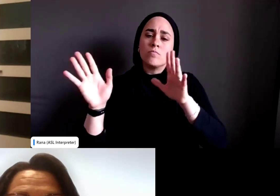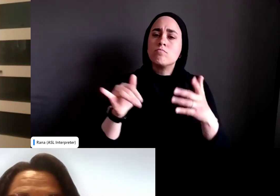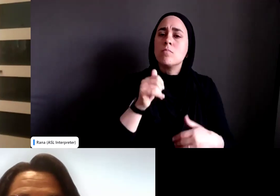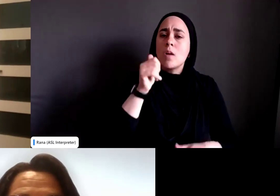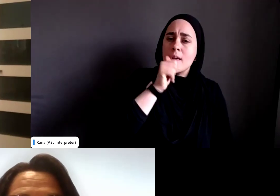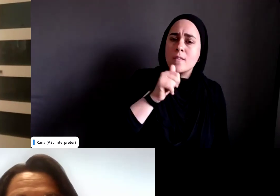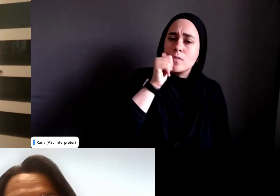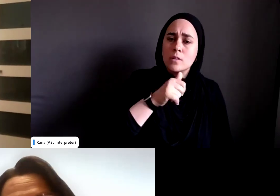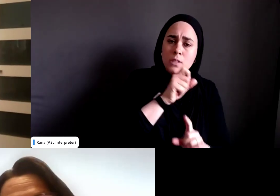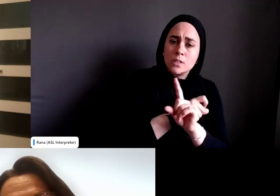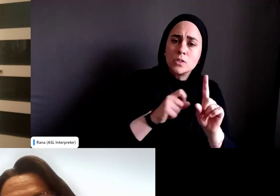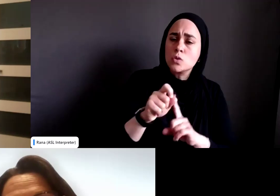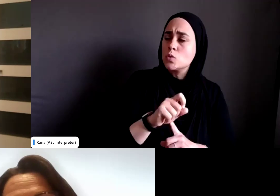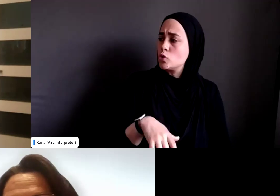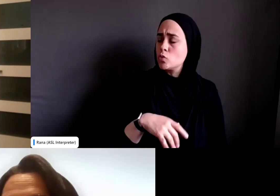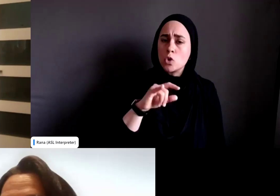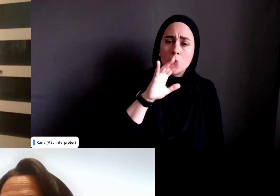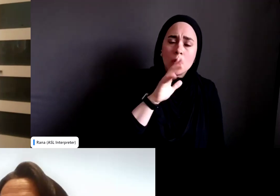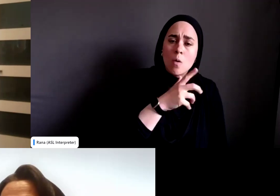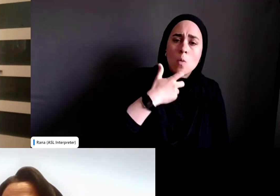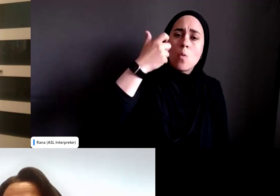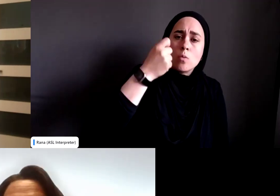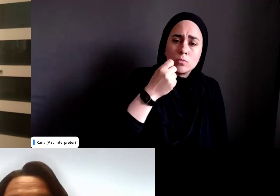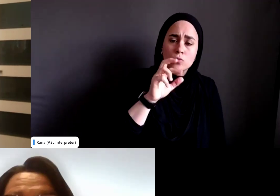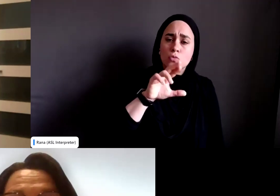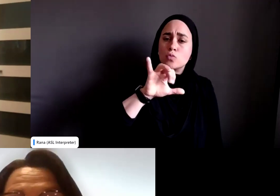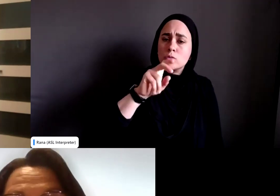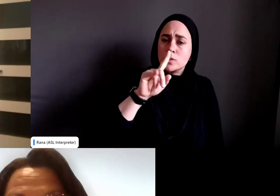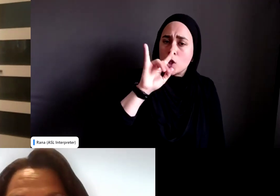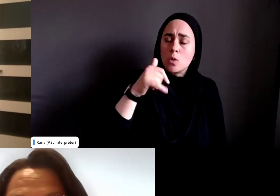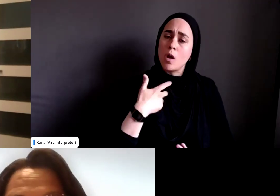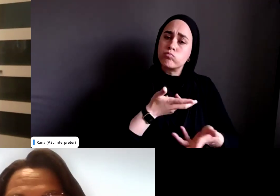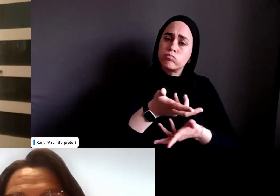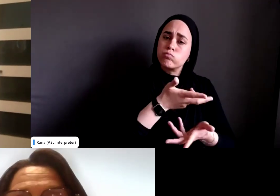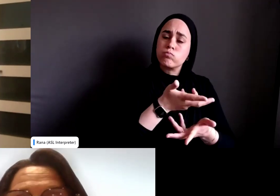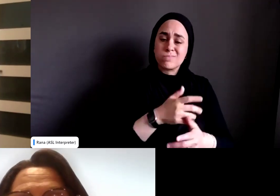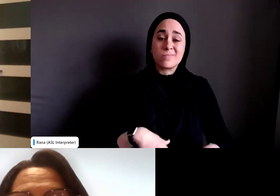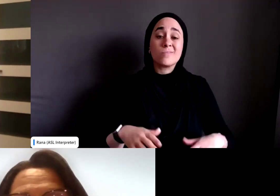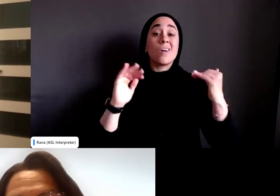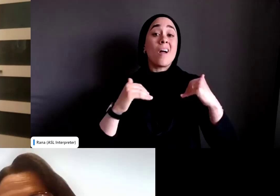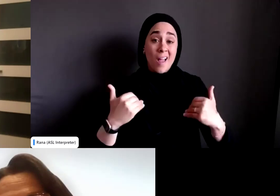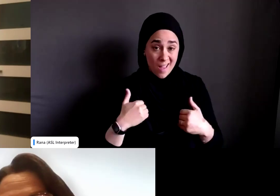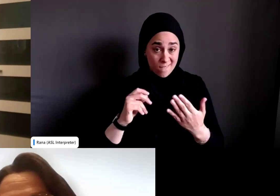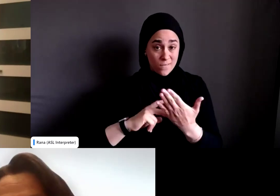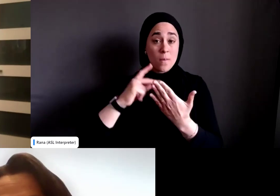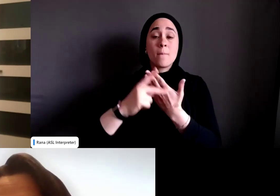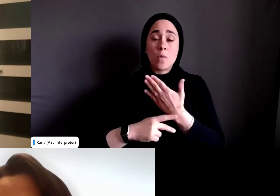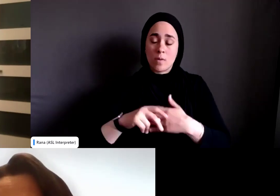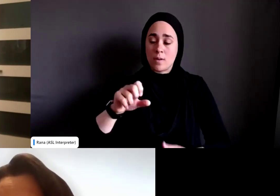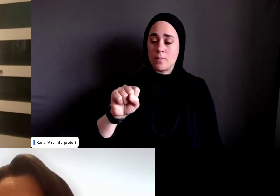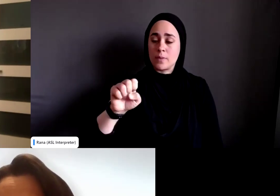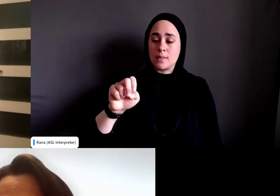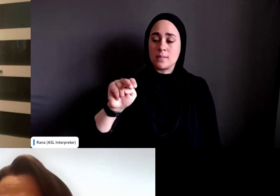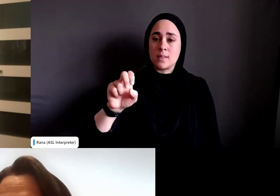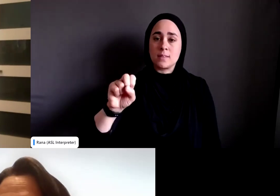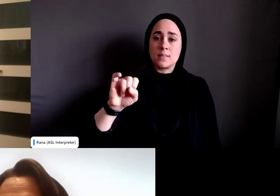of situations that put older adults at risk. We also have sensitization programs that are distributed